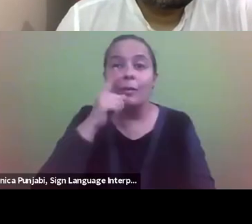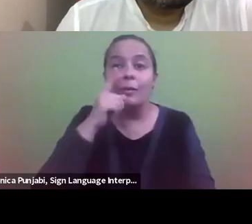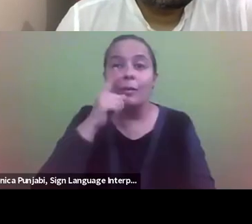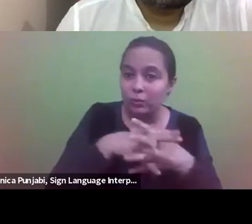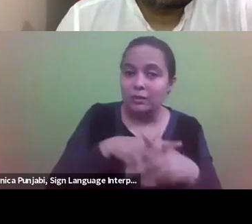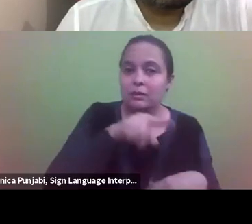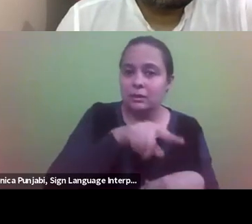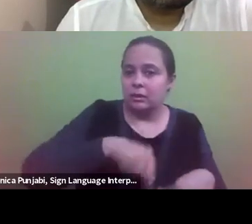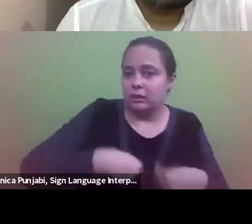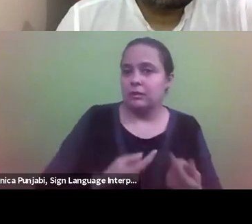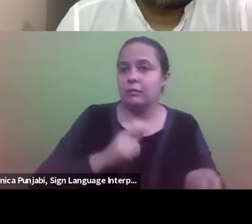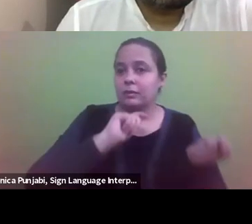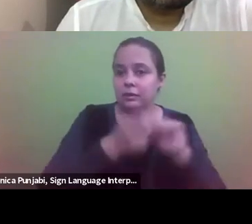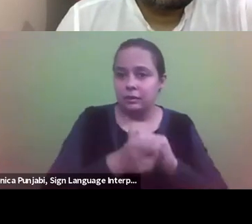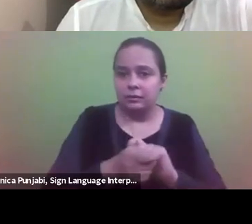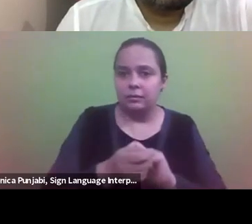us. Thank you, Kanishka.